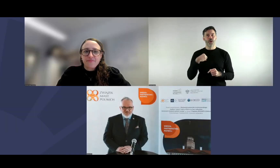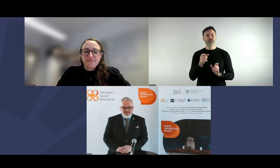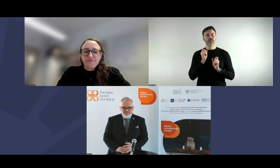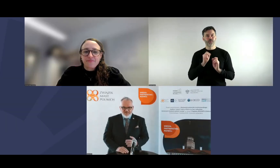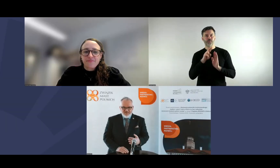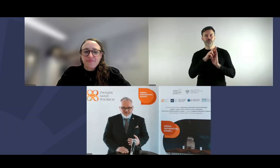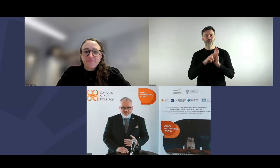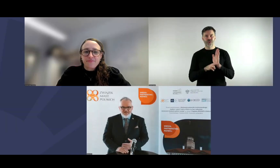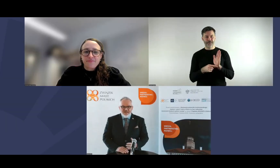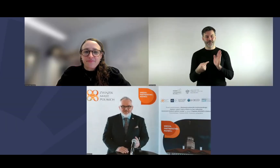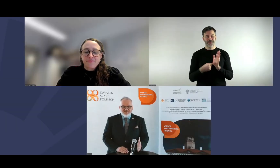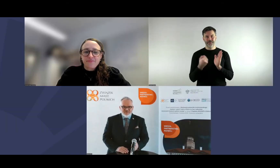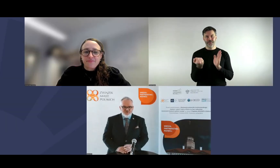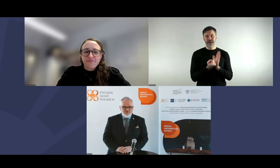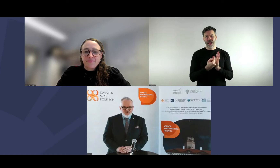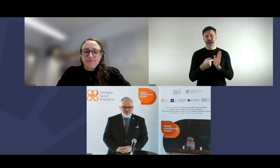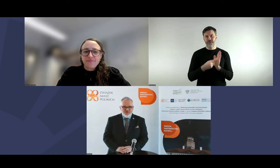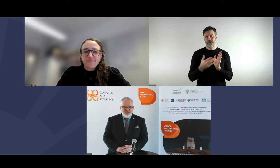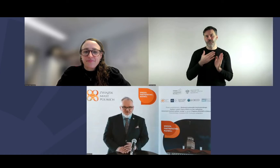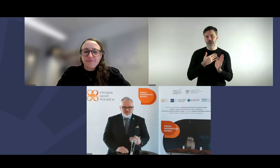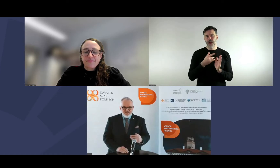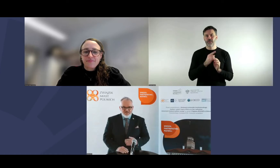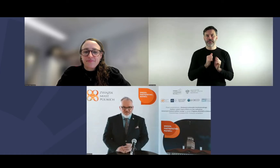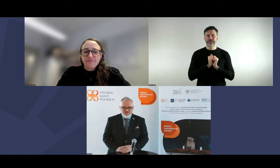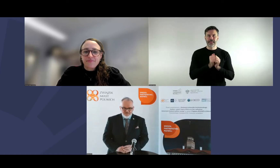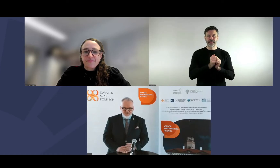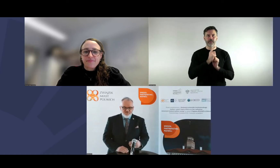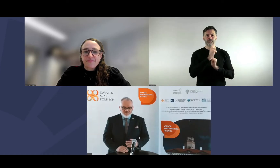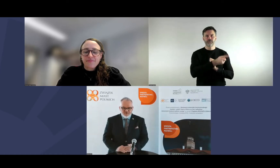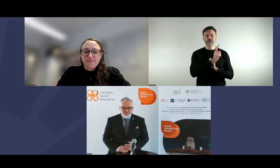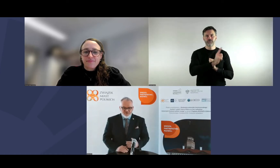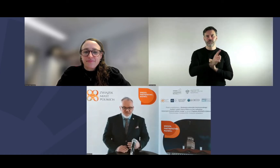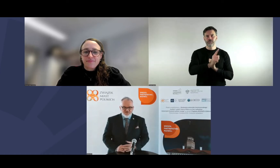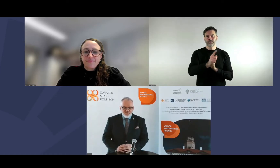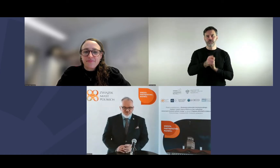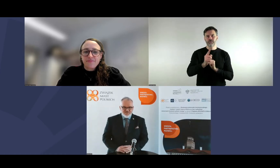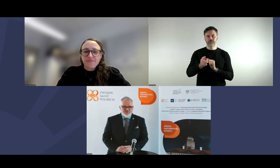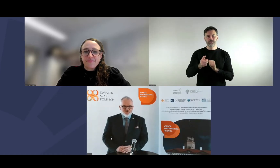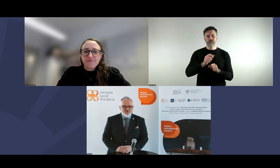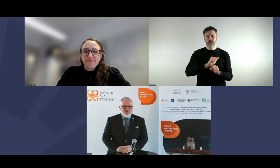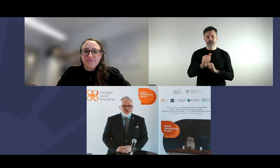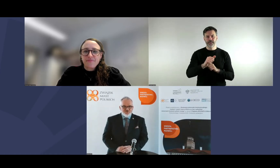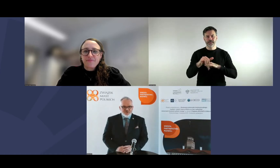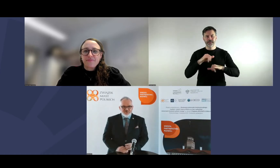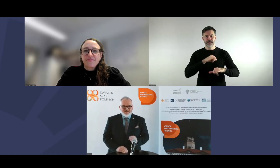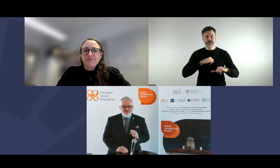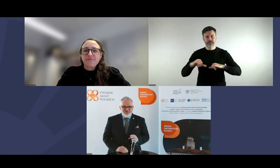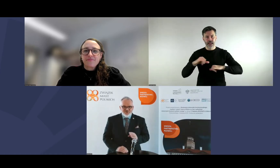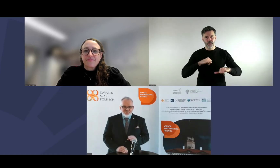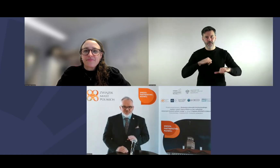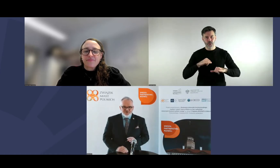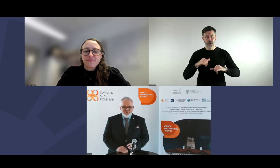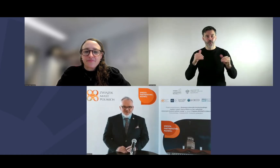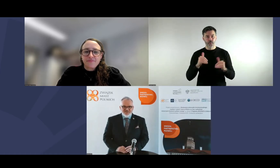the legal provisions allow and task different entities,